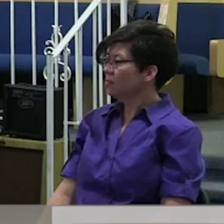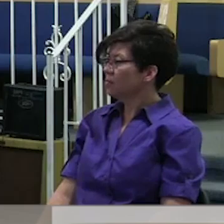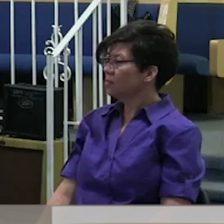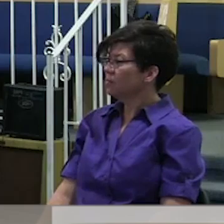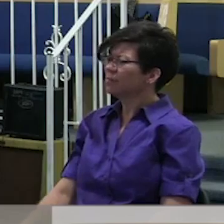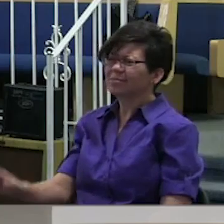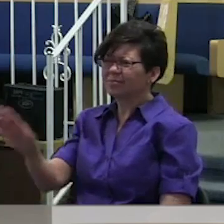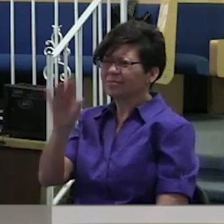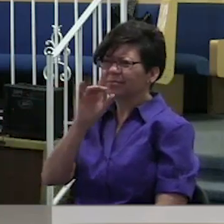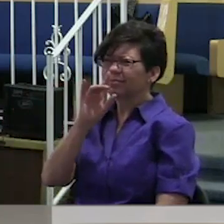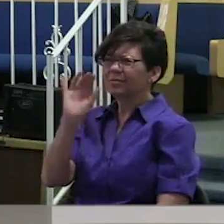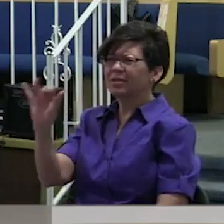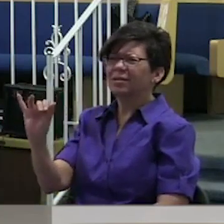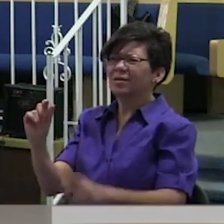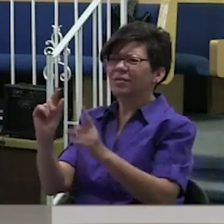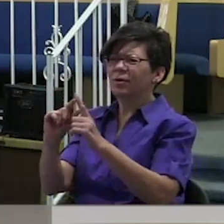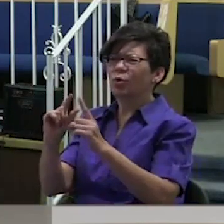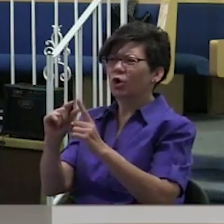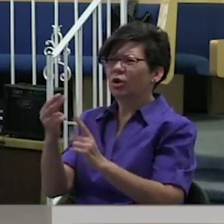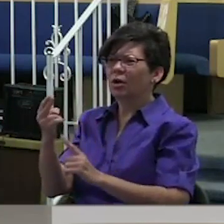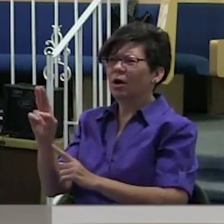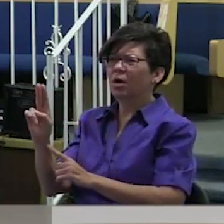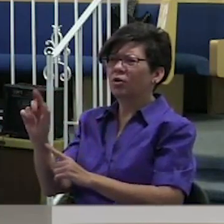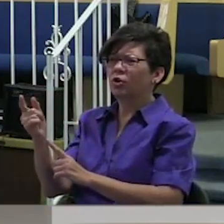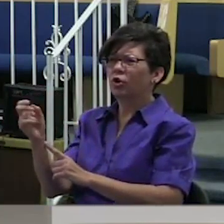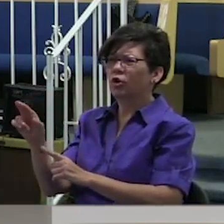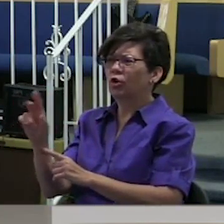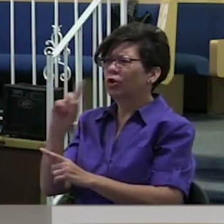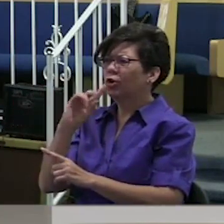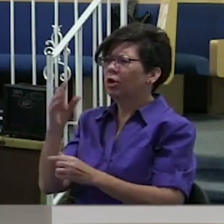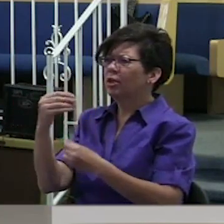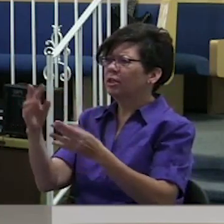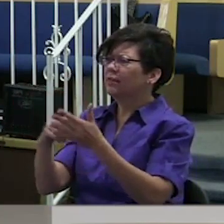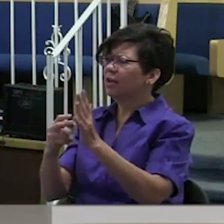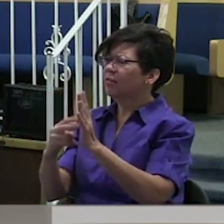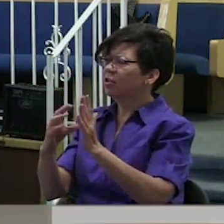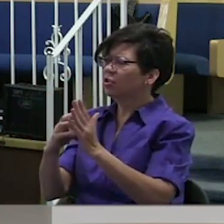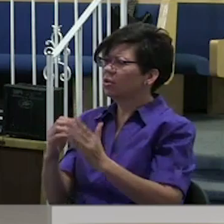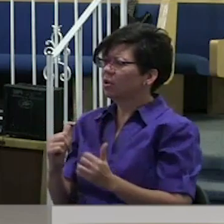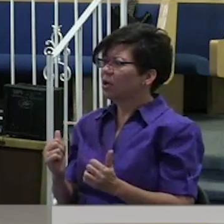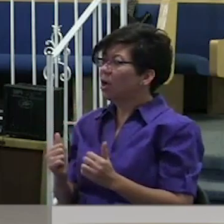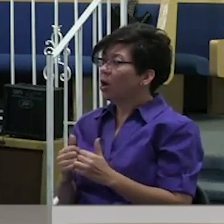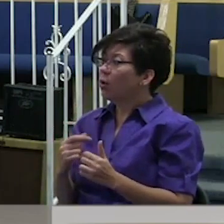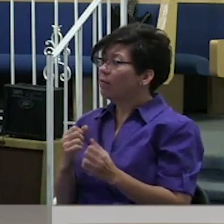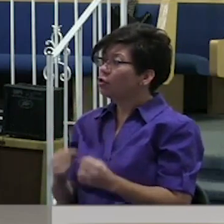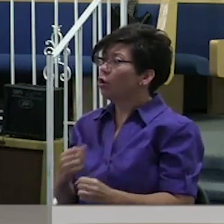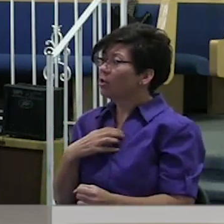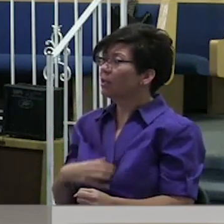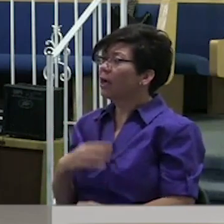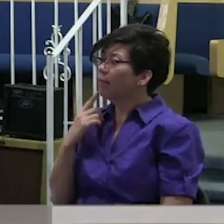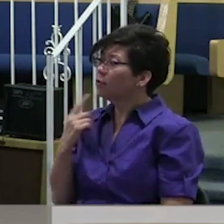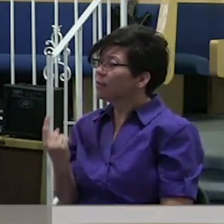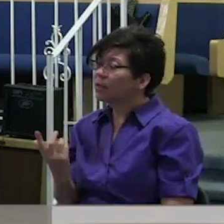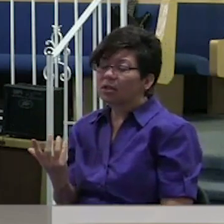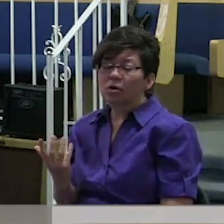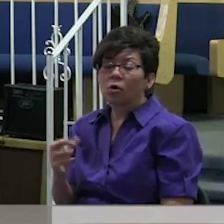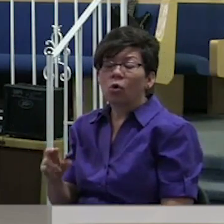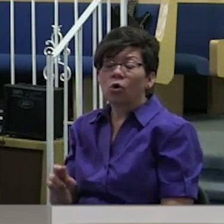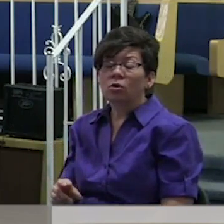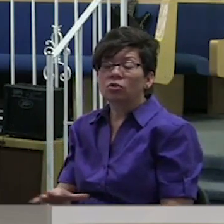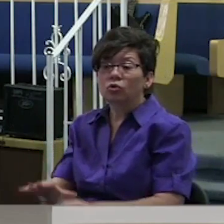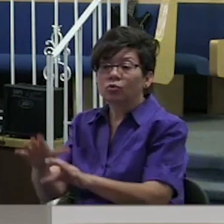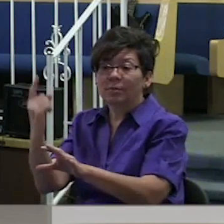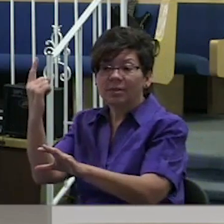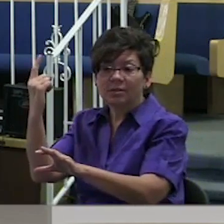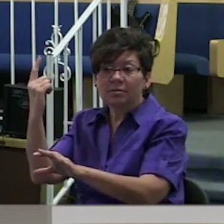We don't use a word such as hunger to give definition as to our having a strong desire for something or to do